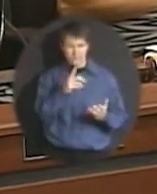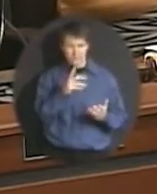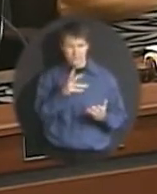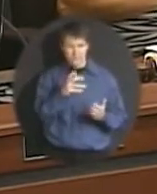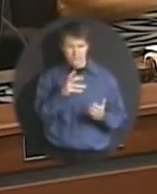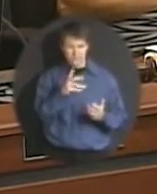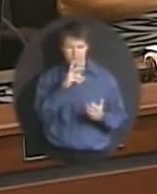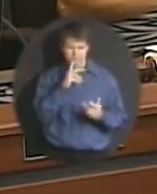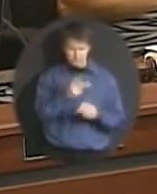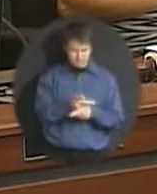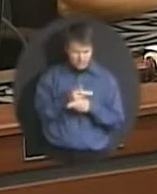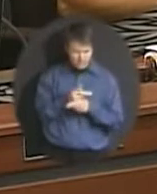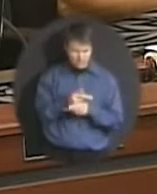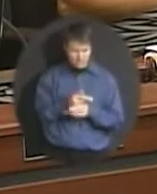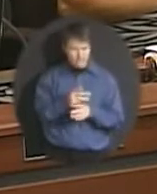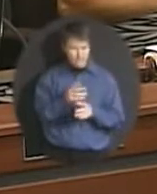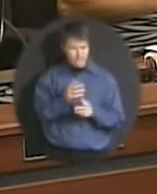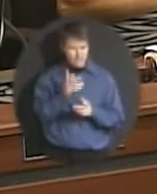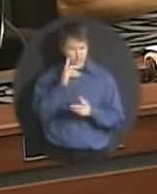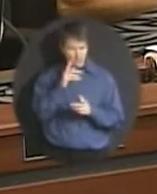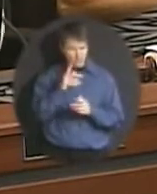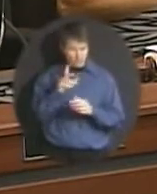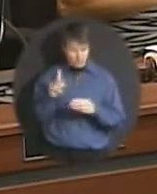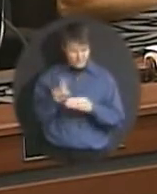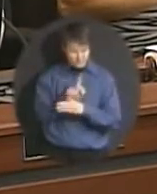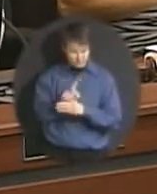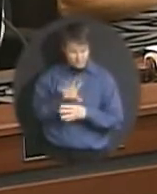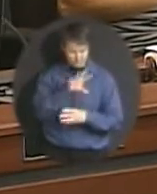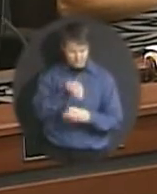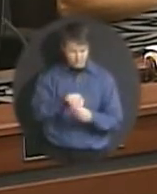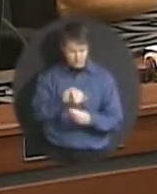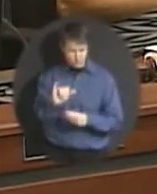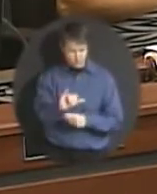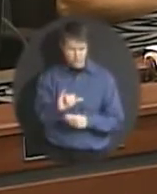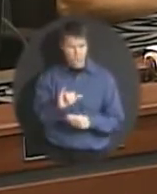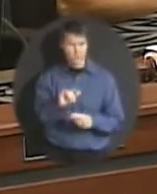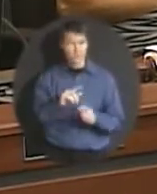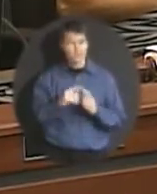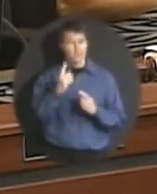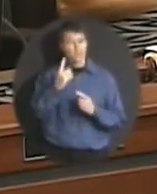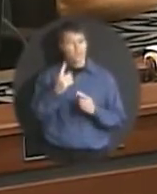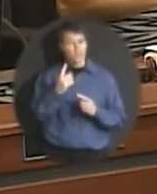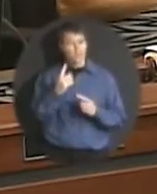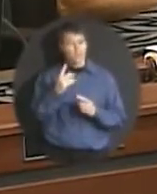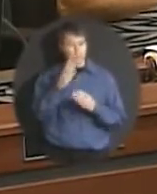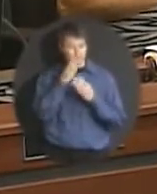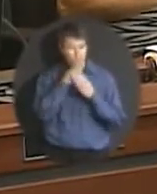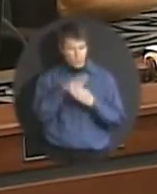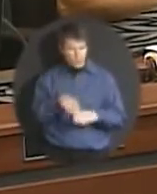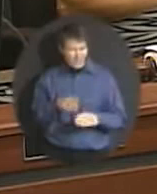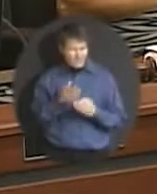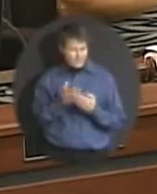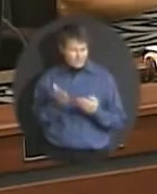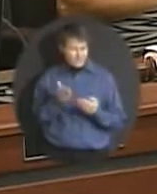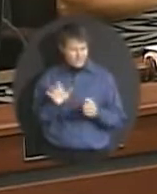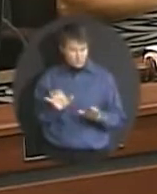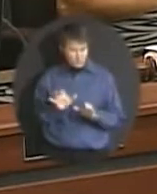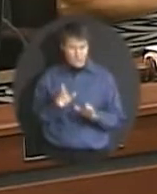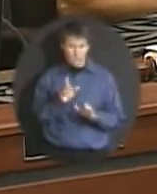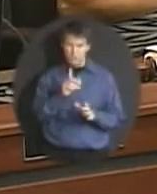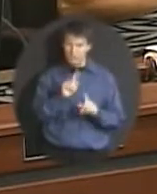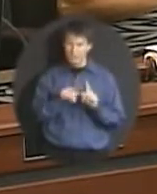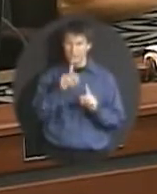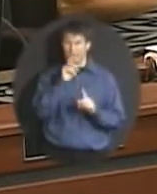monitoring and supervision and disciplinary measures in place. So this is one of those quiet things that we do, but it's huge. It is